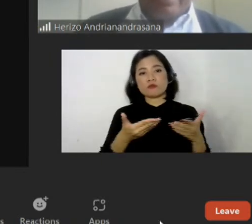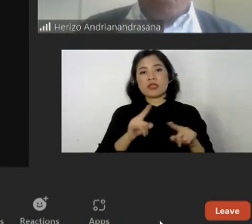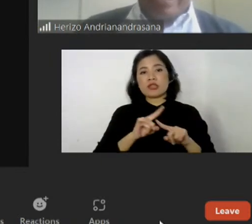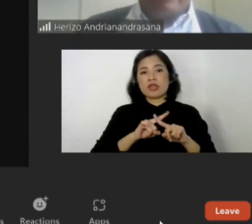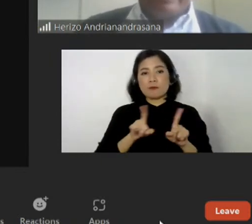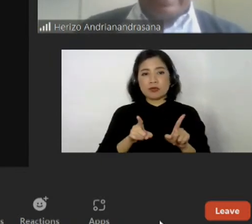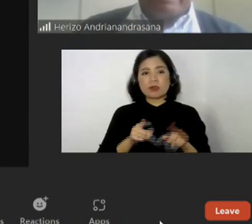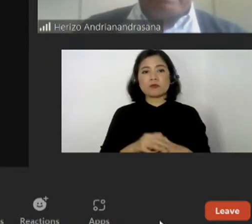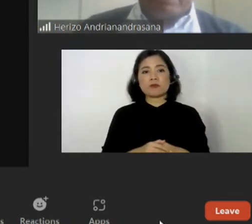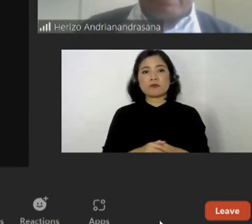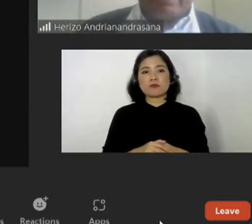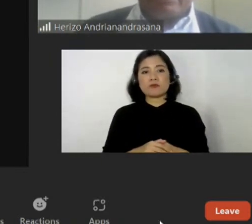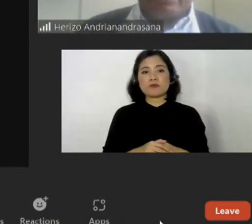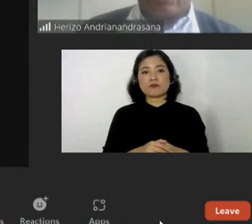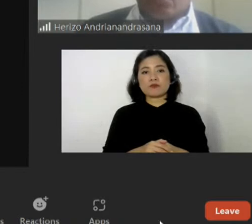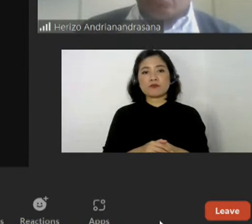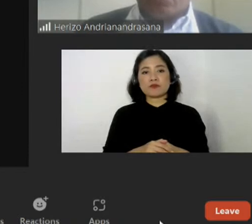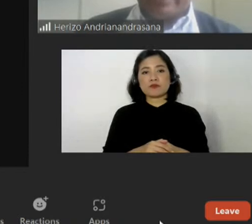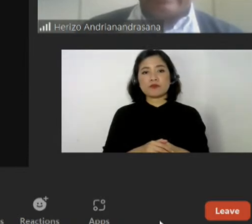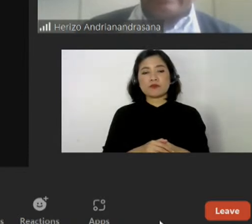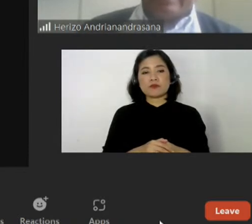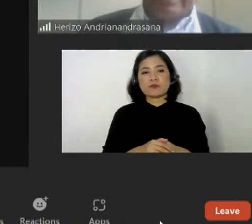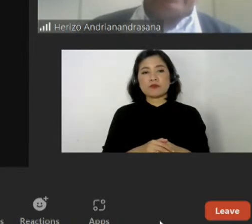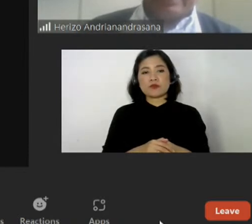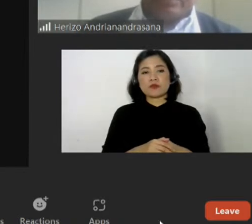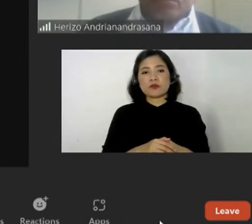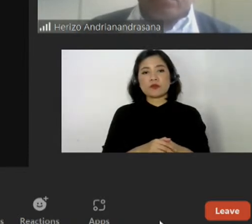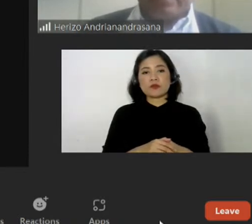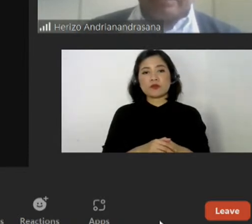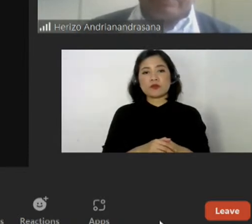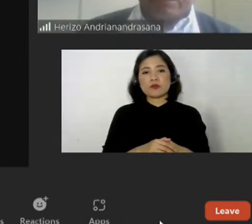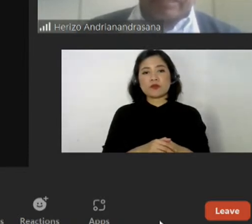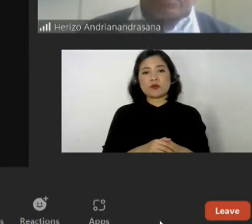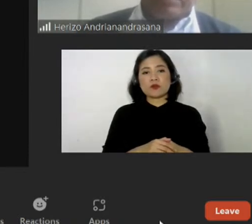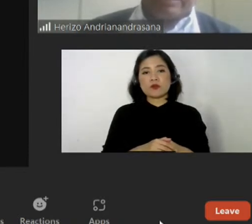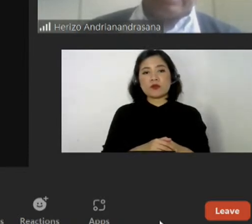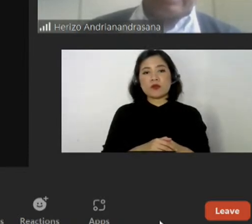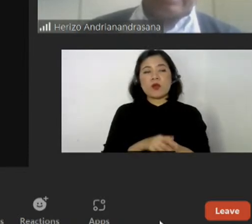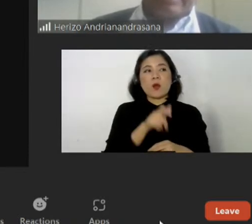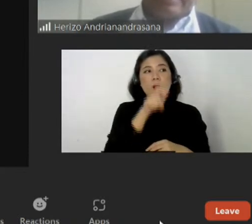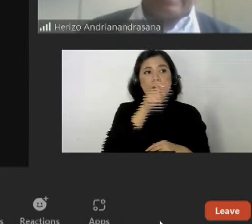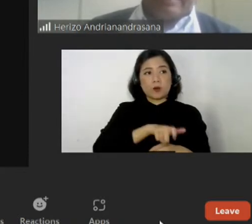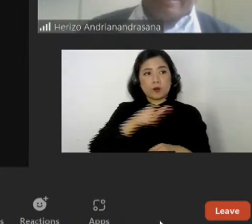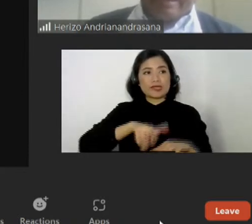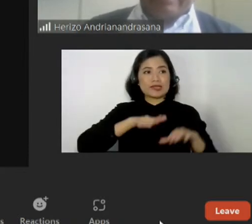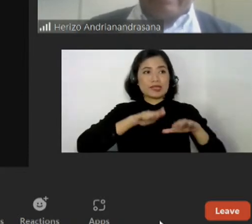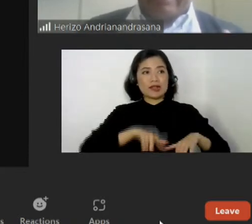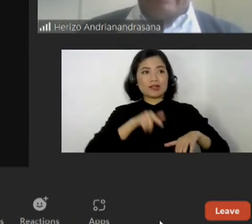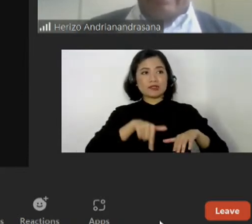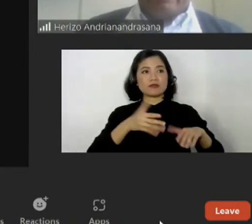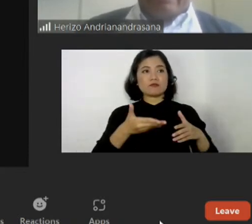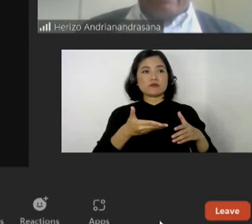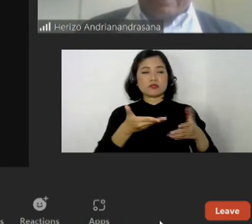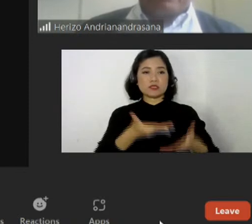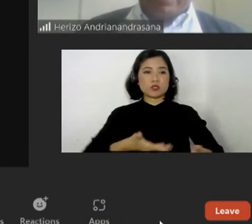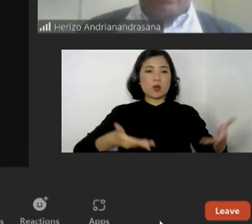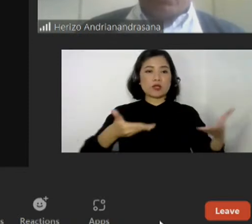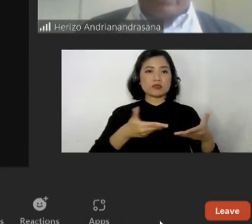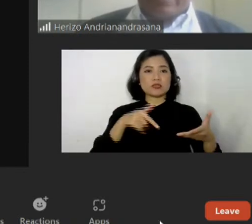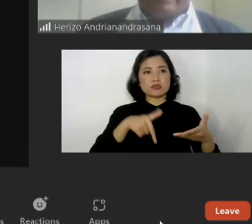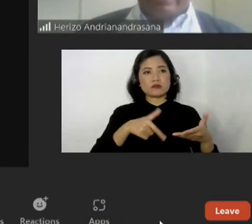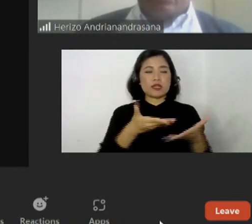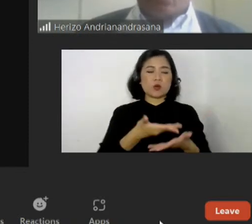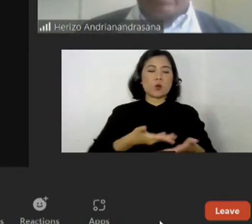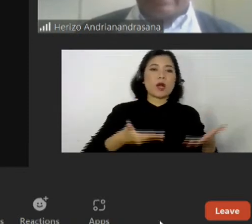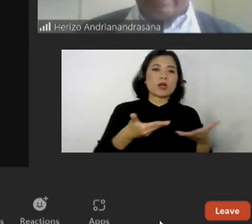However, wealthier people do not always live in good environmental conditions. And that means